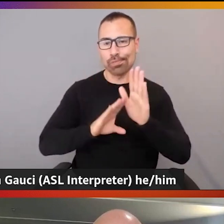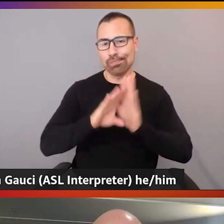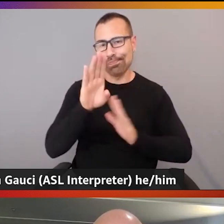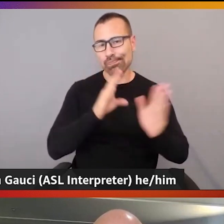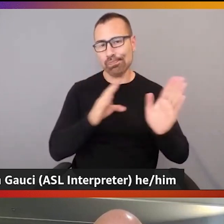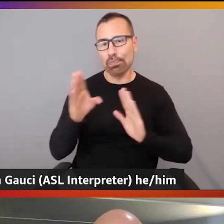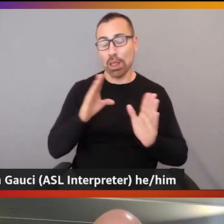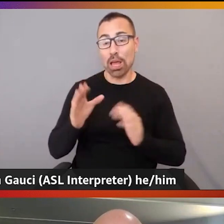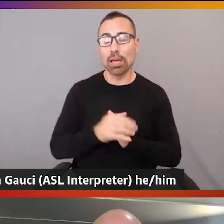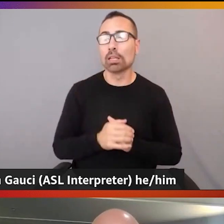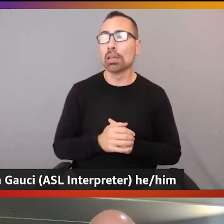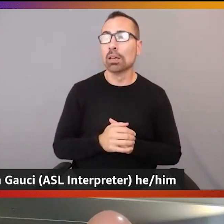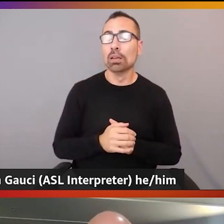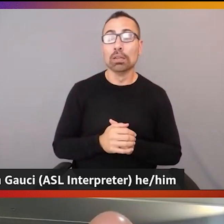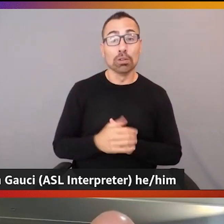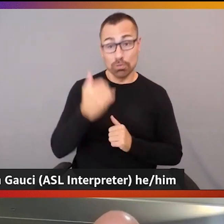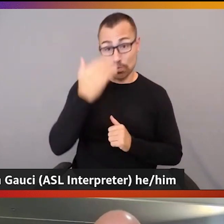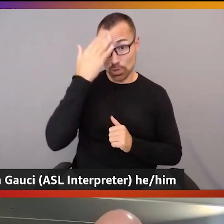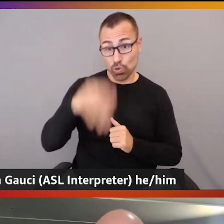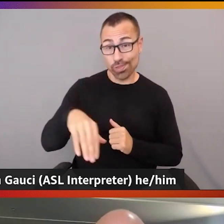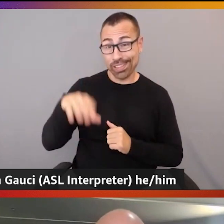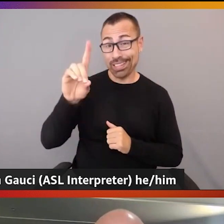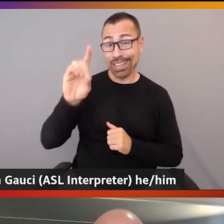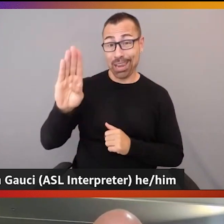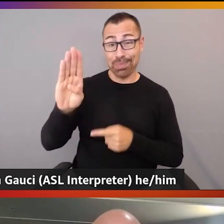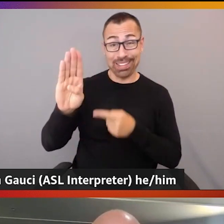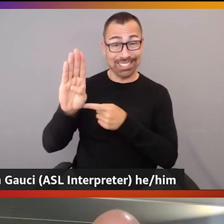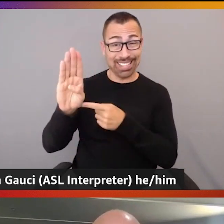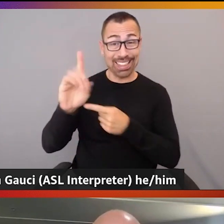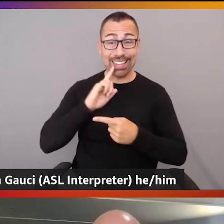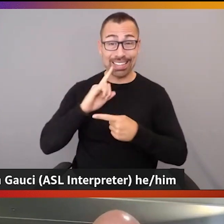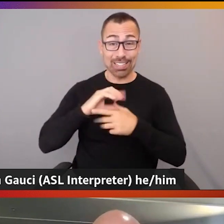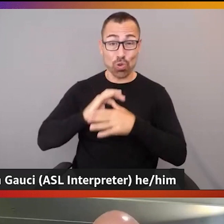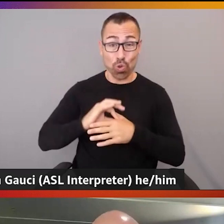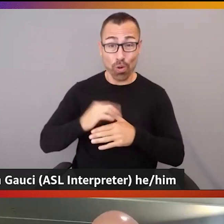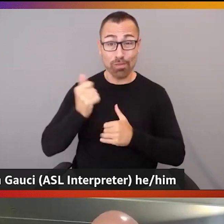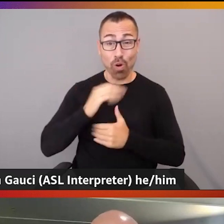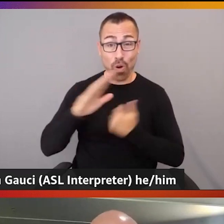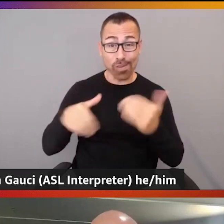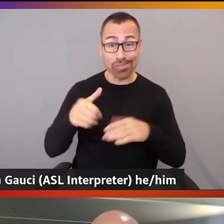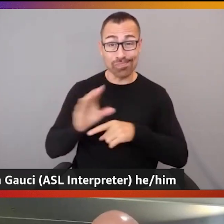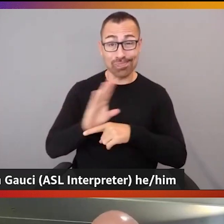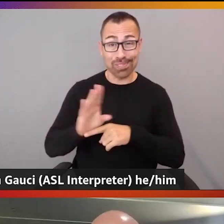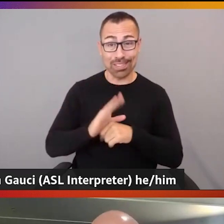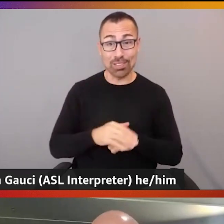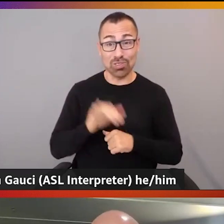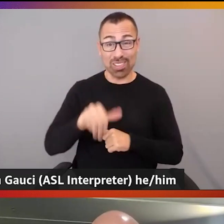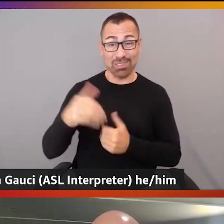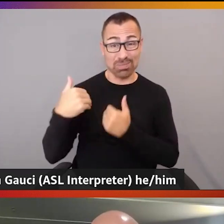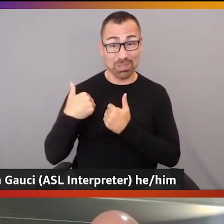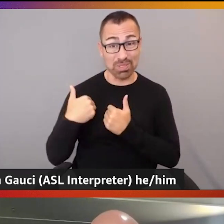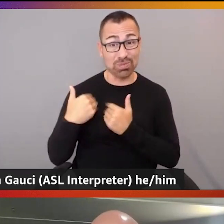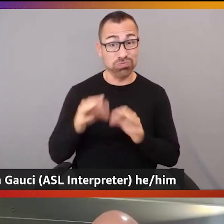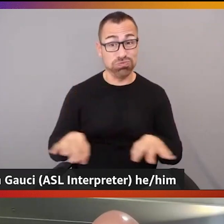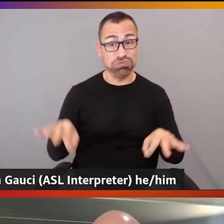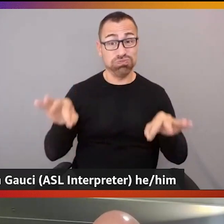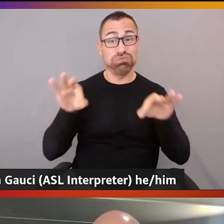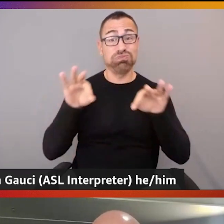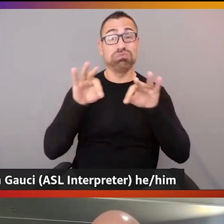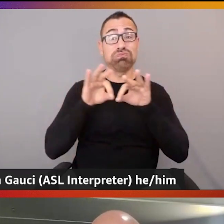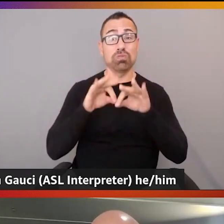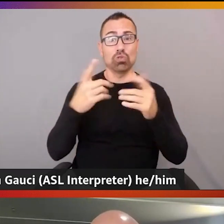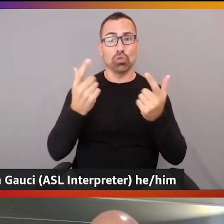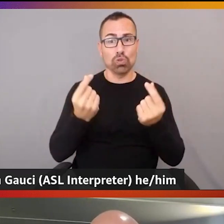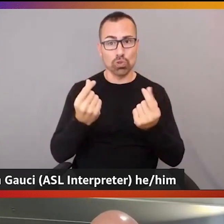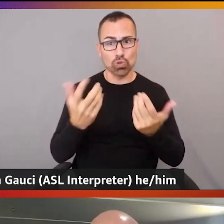every business out there. So you don't take that responsibility lightly. You want to make sure you do a good job, check off all those boxes, and